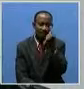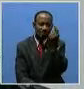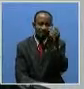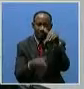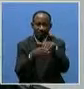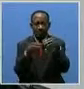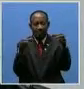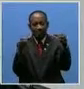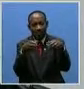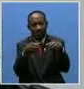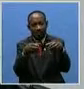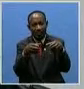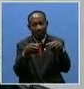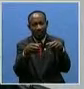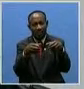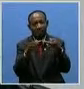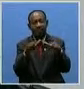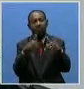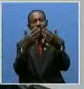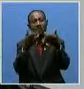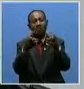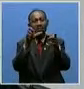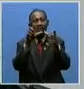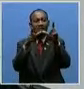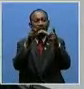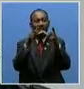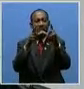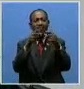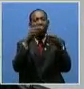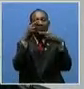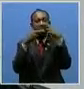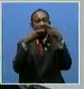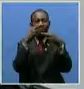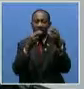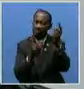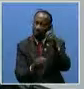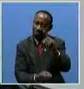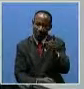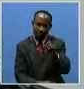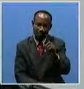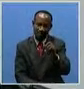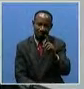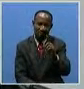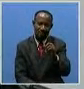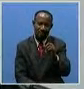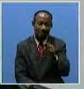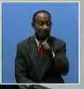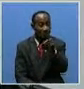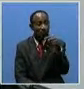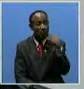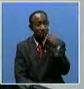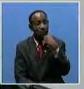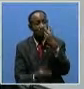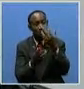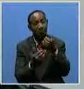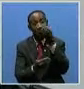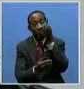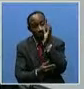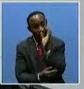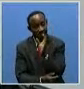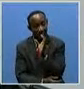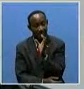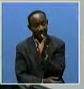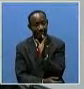council to get your restaurant license going forward. We are coming for you. Those who want corruption,